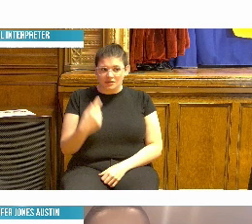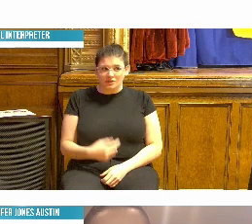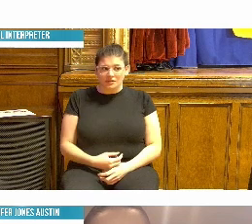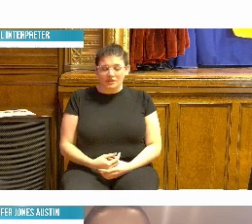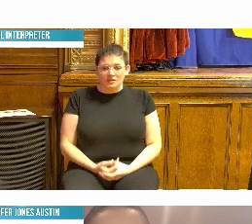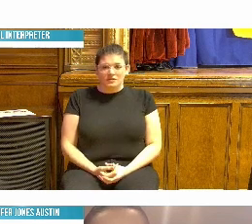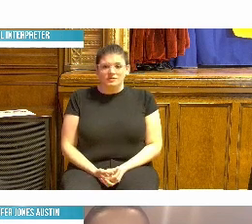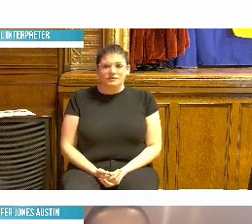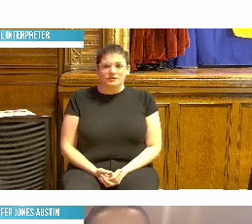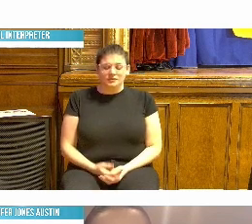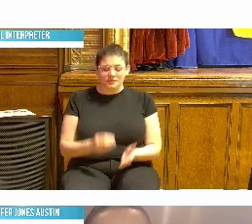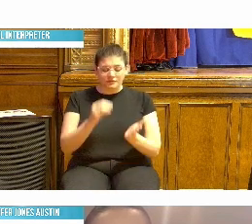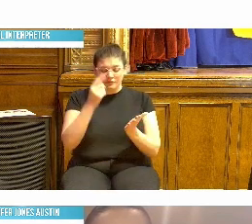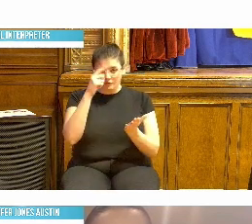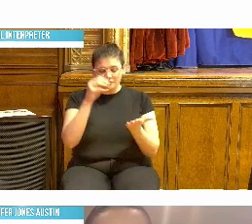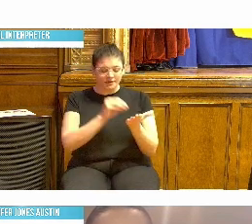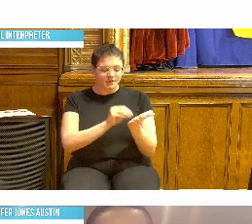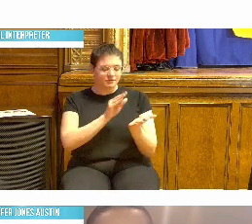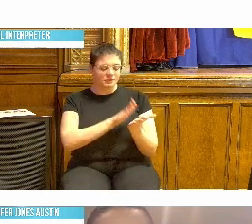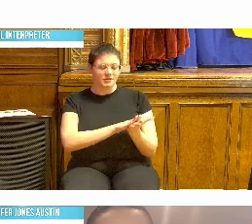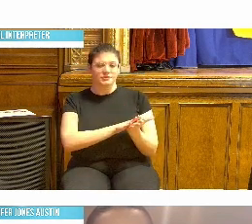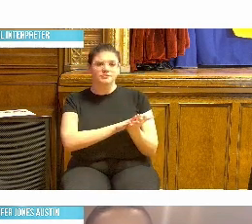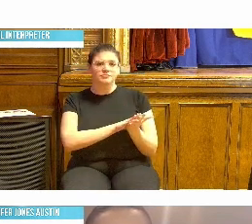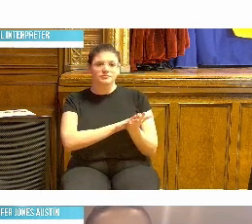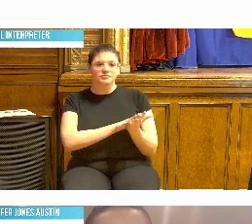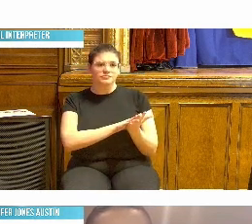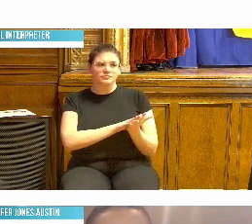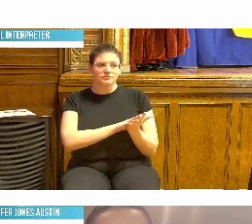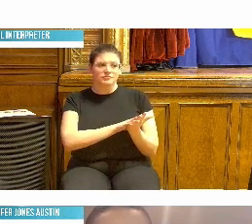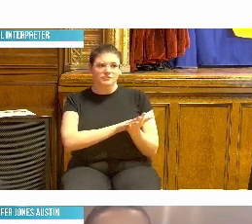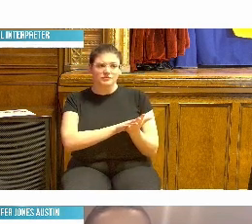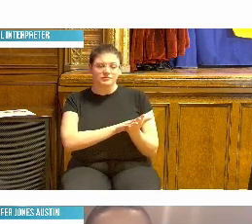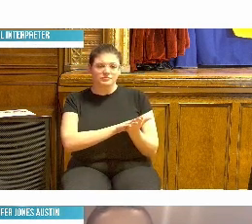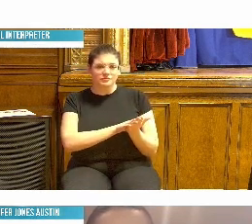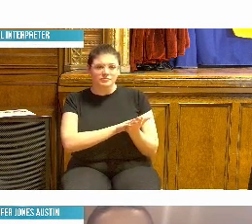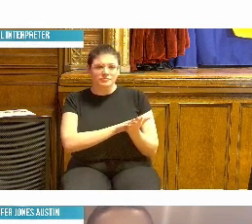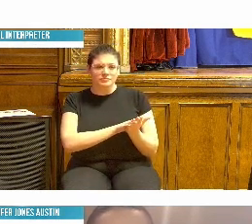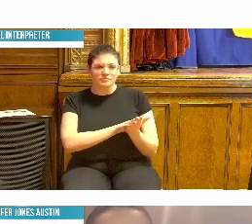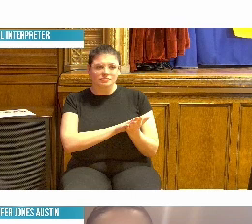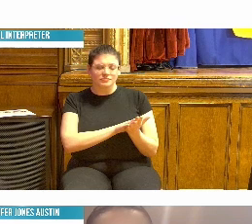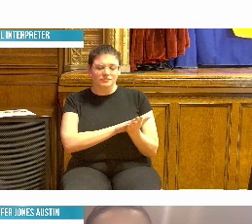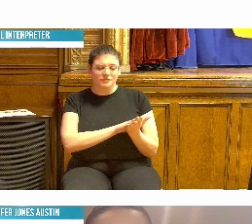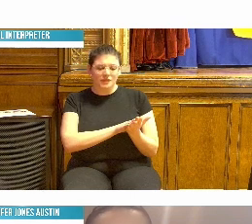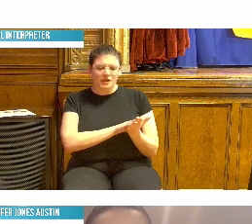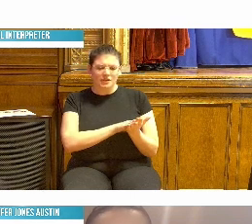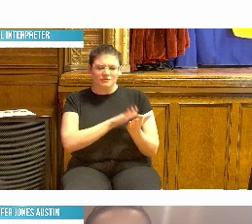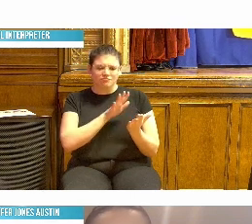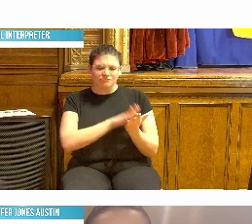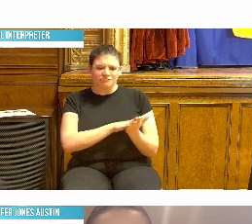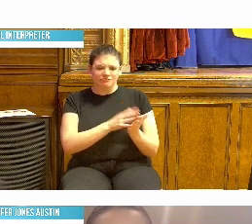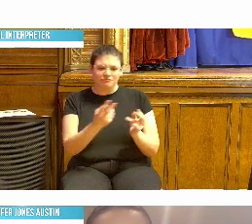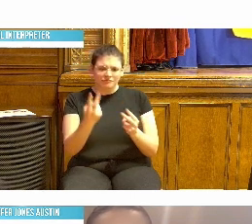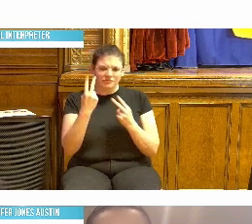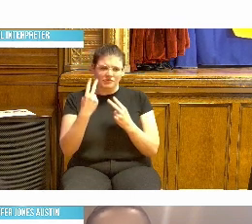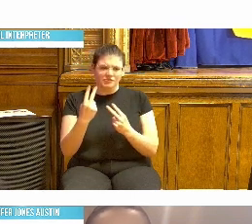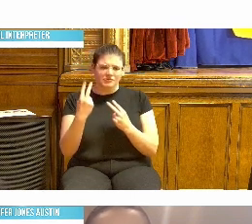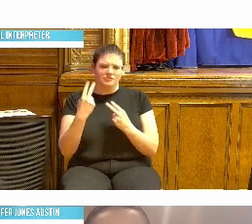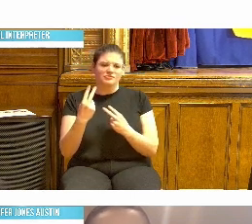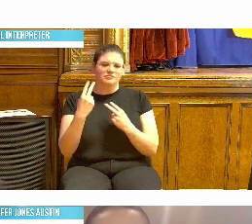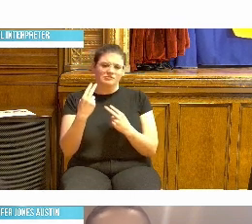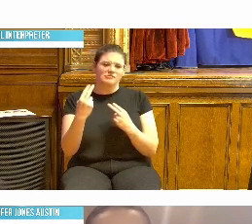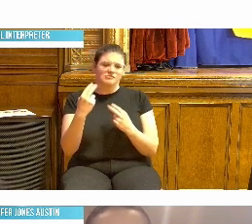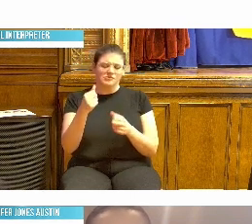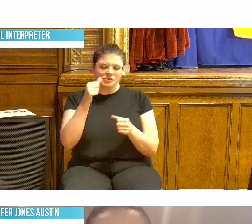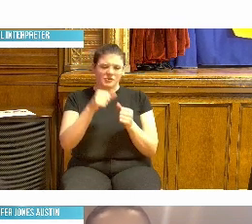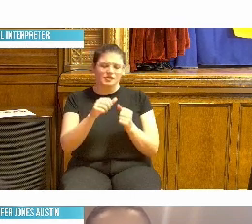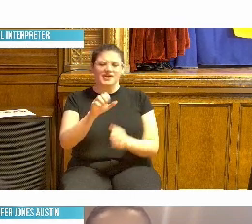of documentation, and it brings to my mind shades of what happened in Evanston.